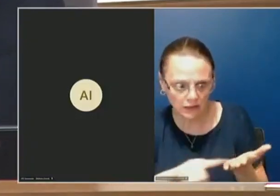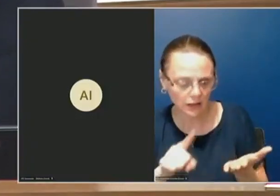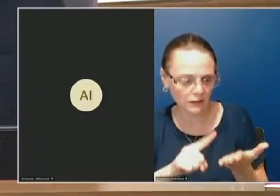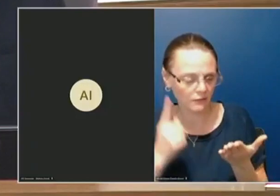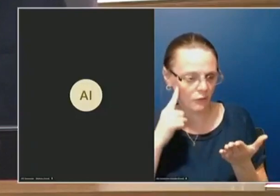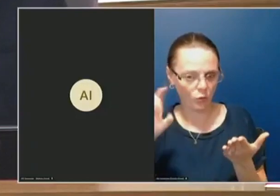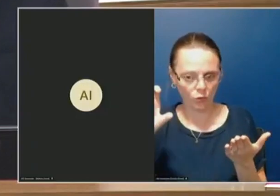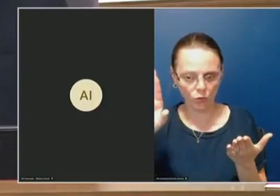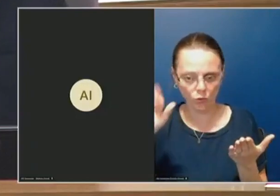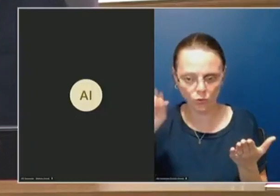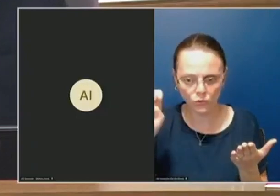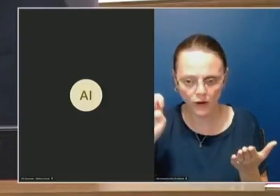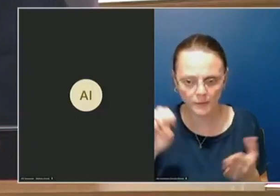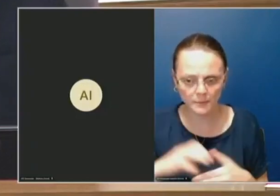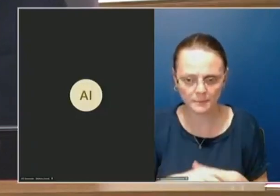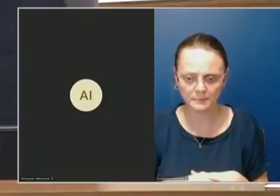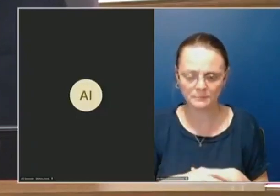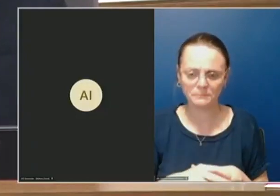And